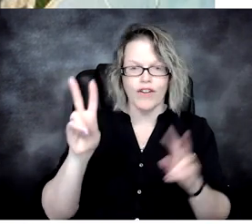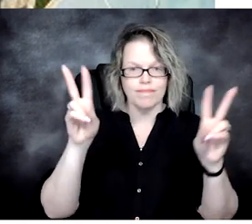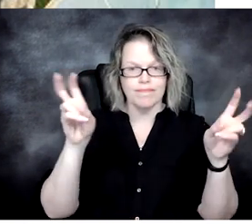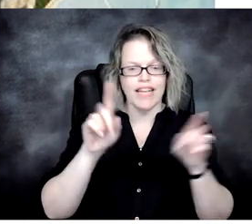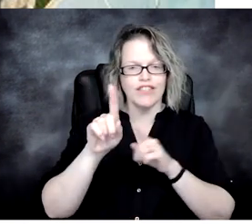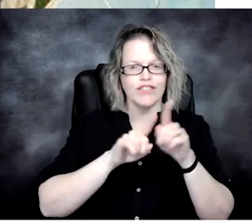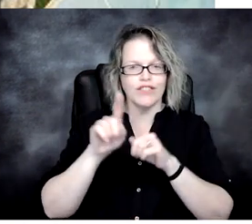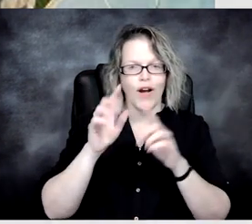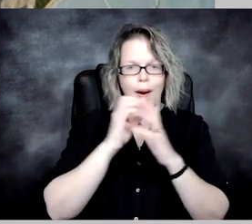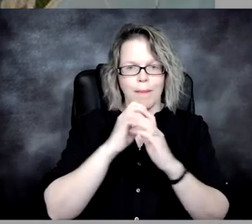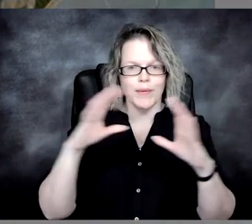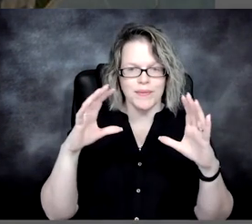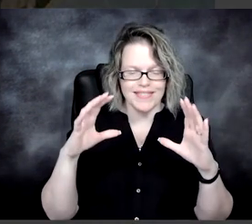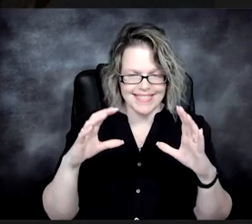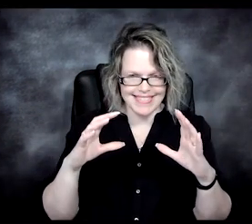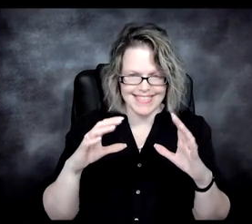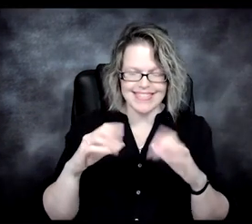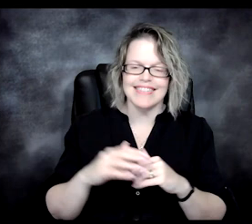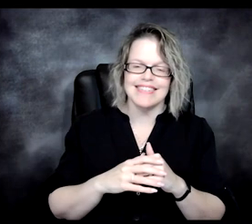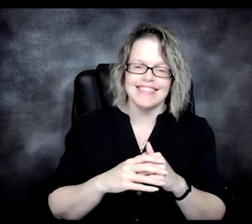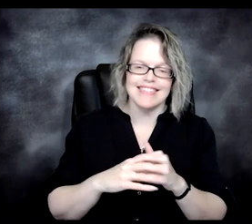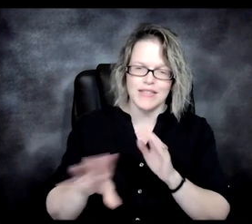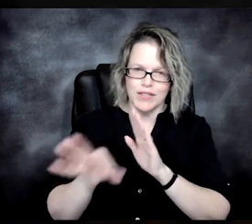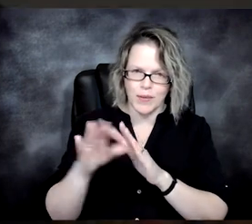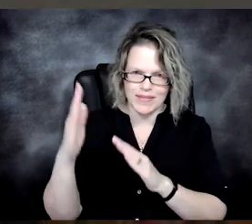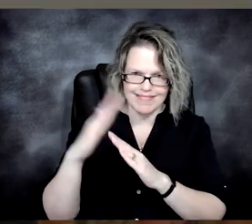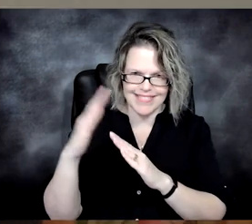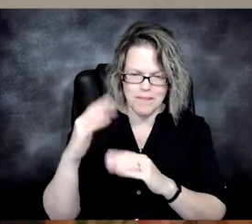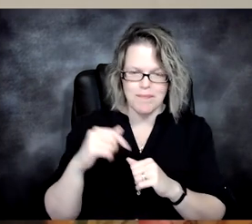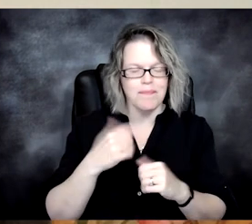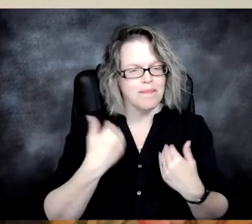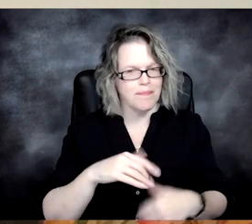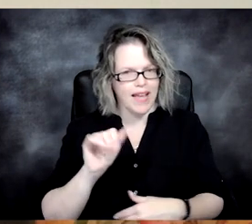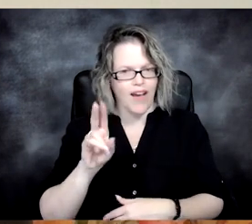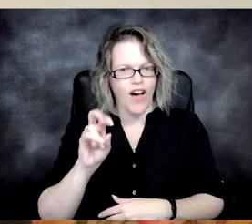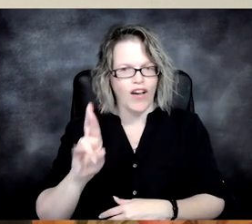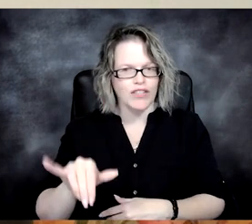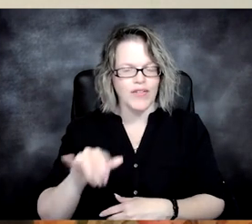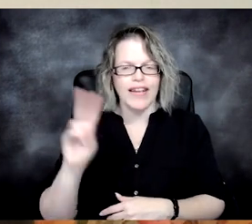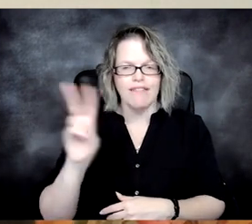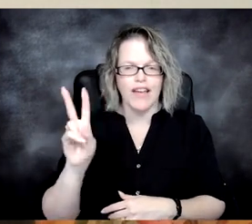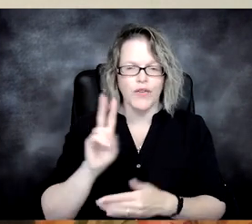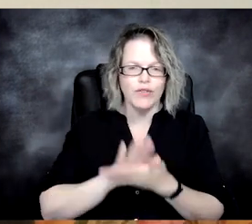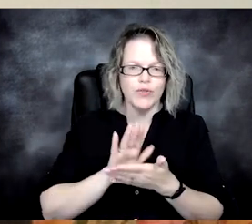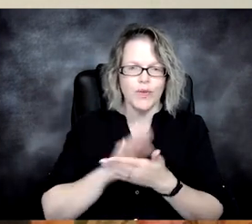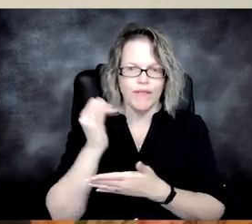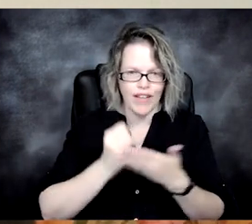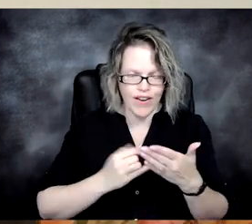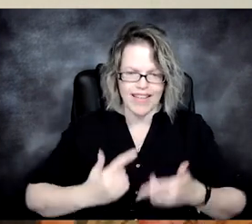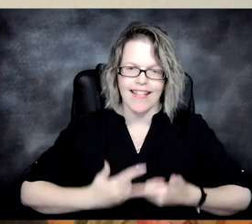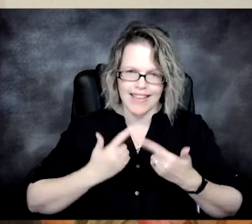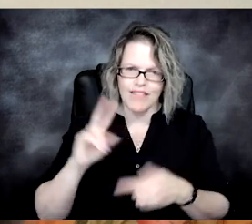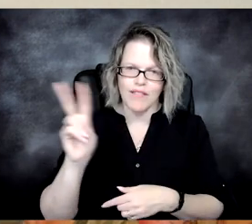voted the top artwork by our organization. Hi, my name is Audrey Stenger. I go to the Vancouver School of Arts and Academics, and I live in